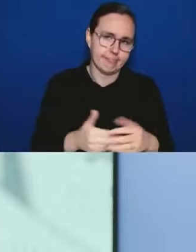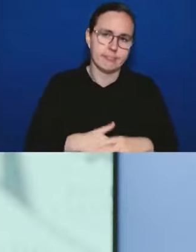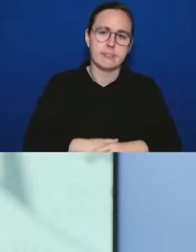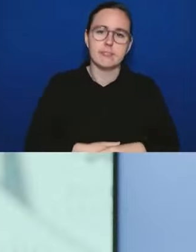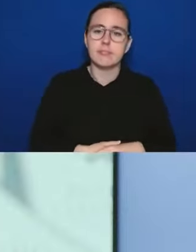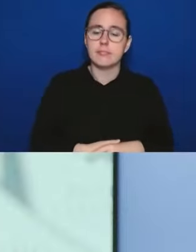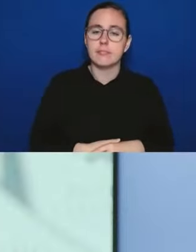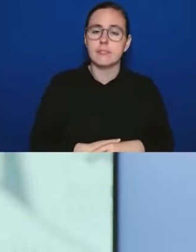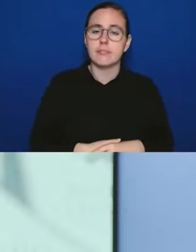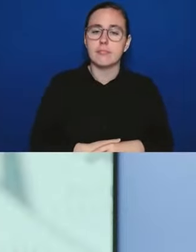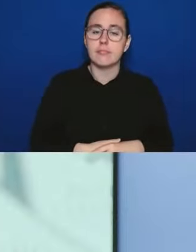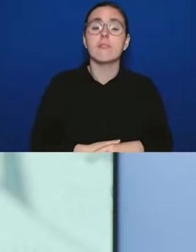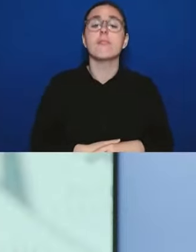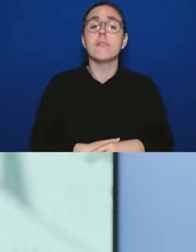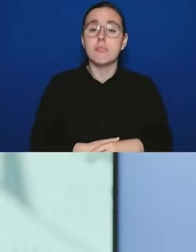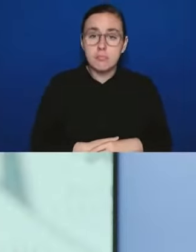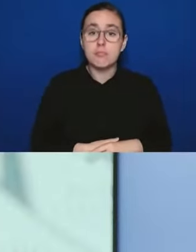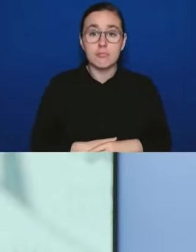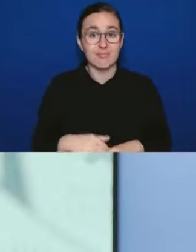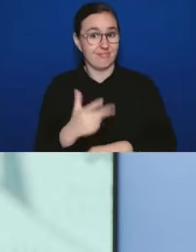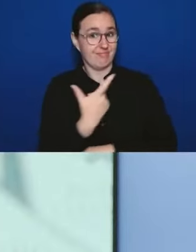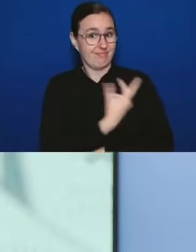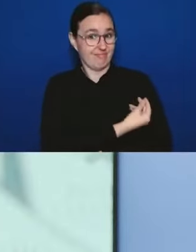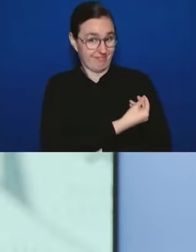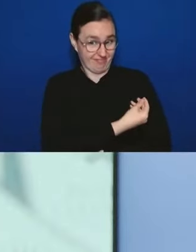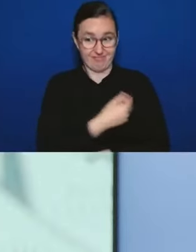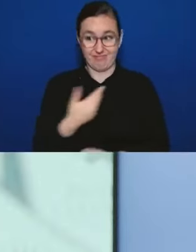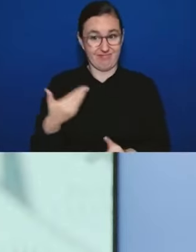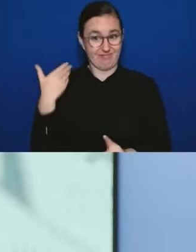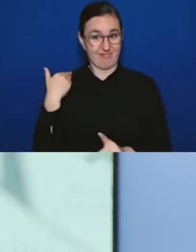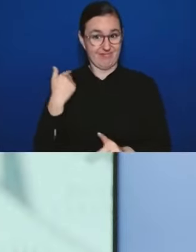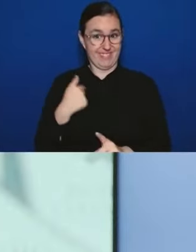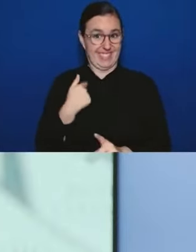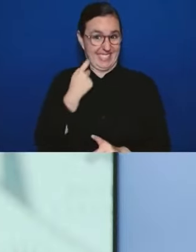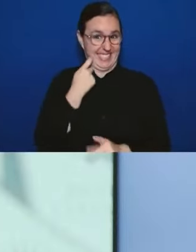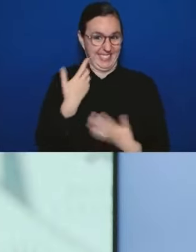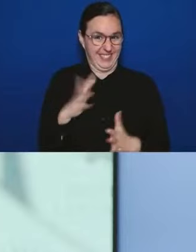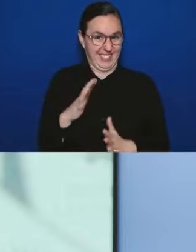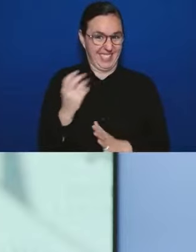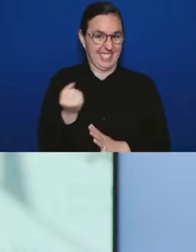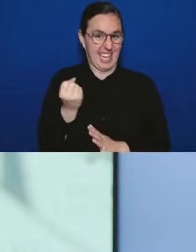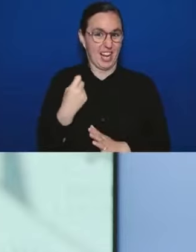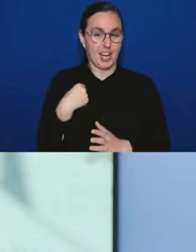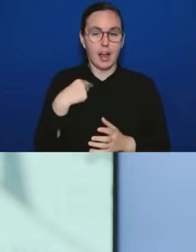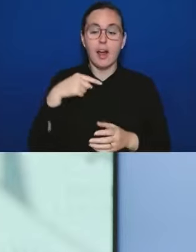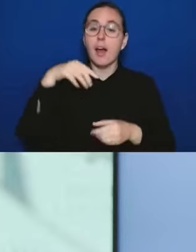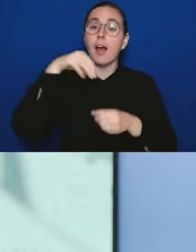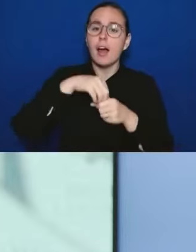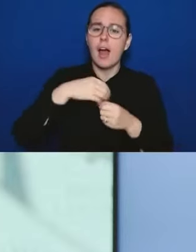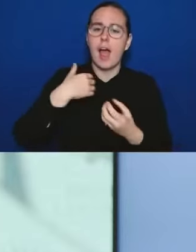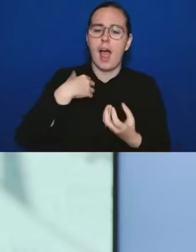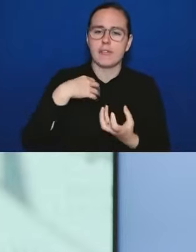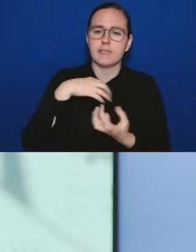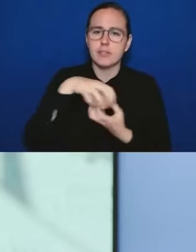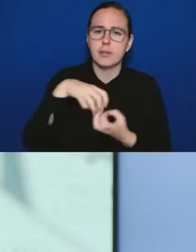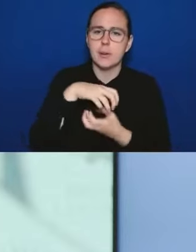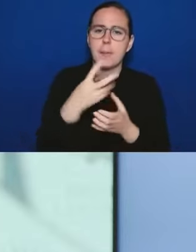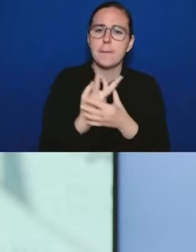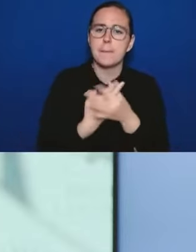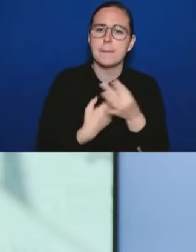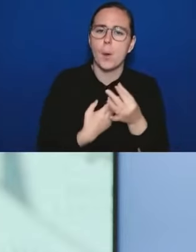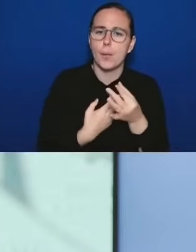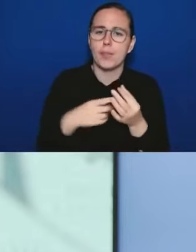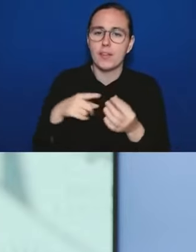vaccine last Saturday, along with about 300 people at the Croatian Cultural Center, but they could have taken more people, and